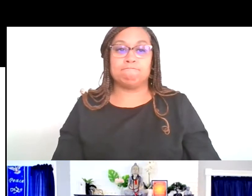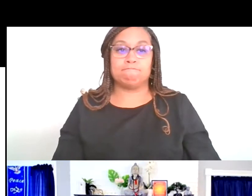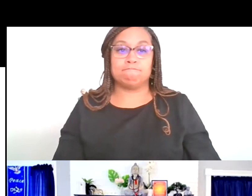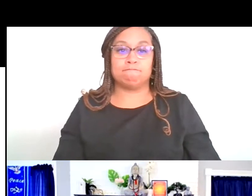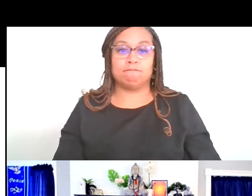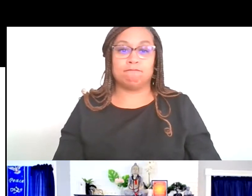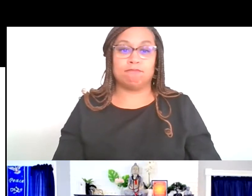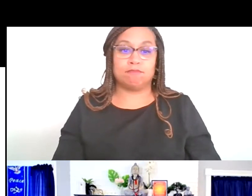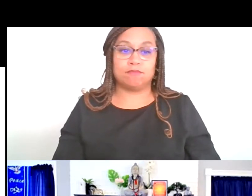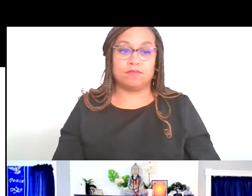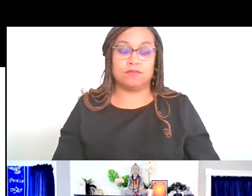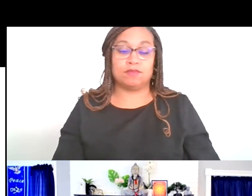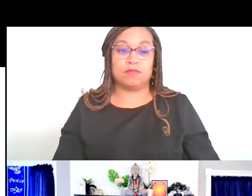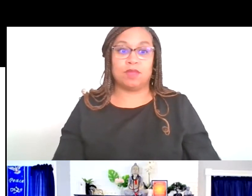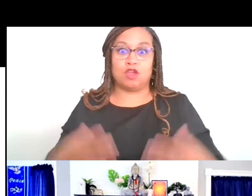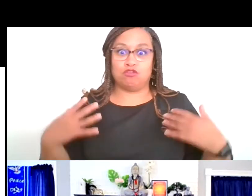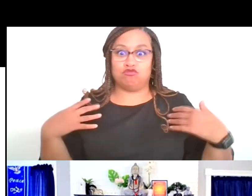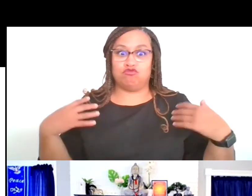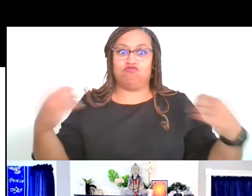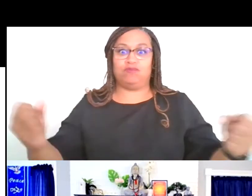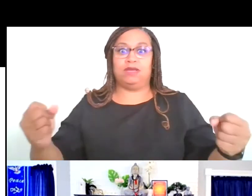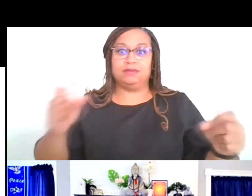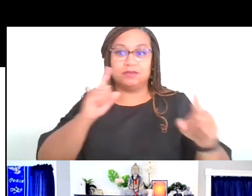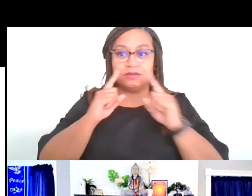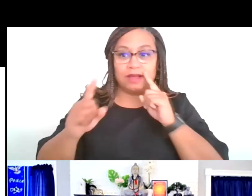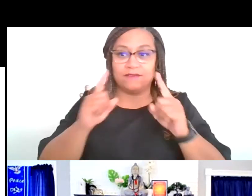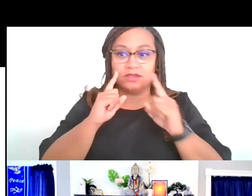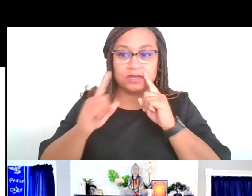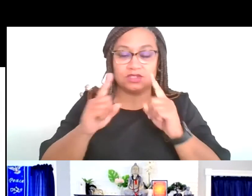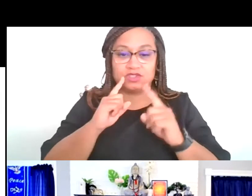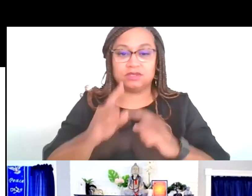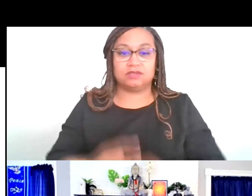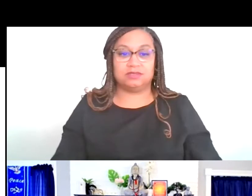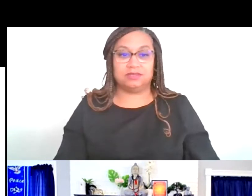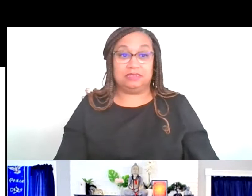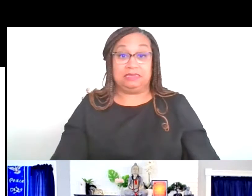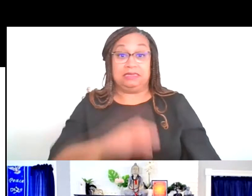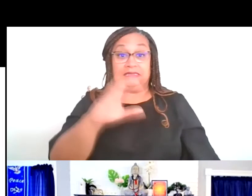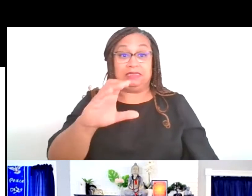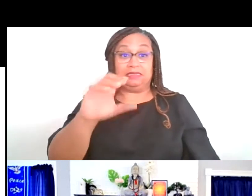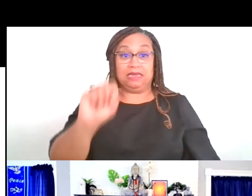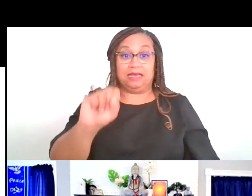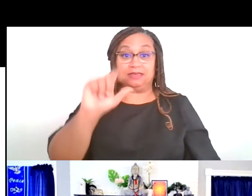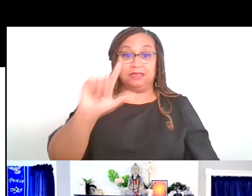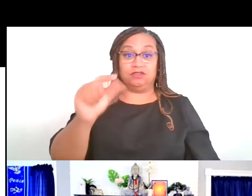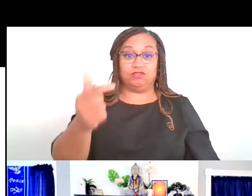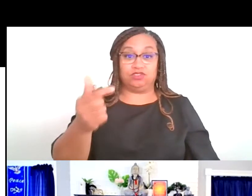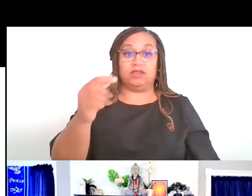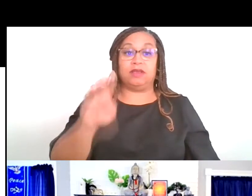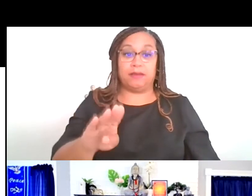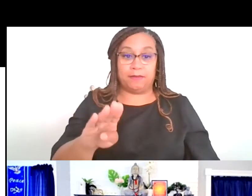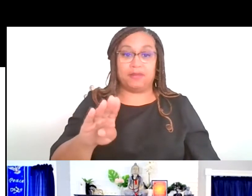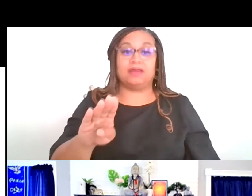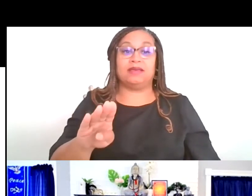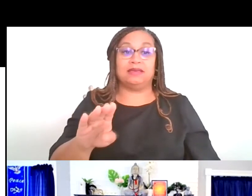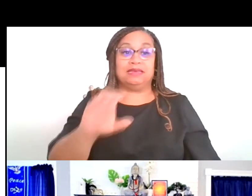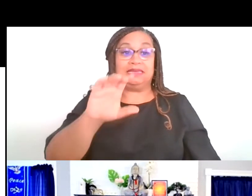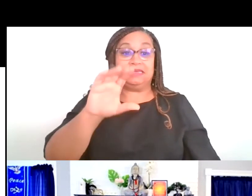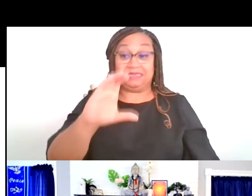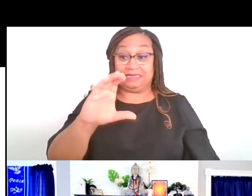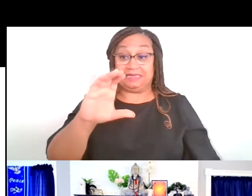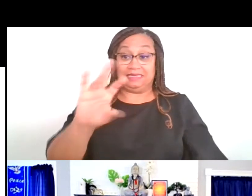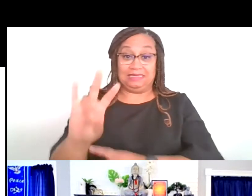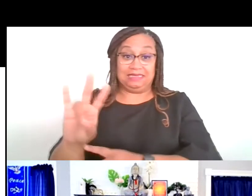Courageous Conversations. The CSLGB C7